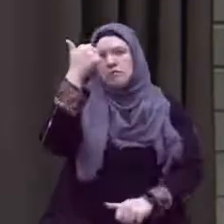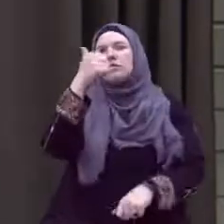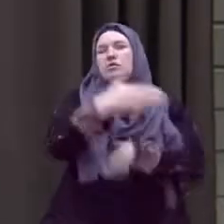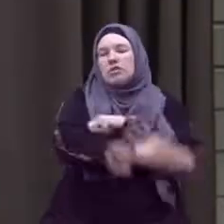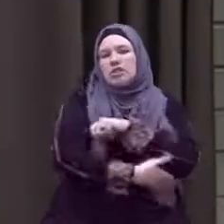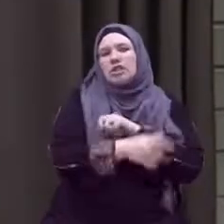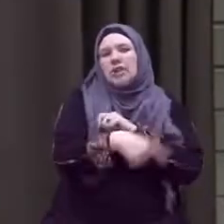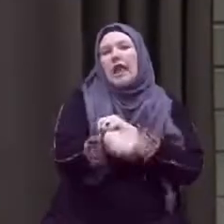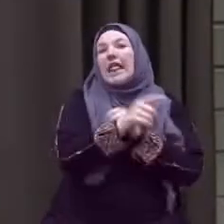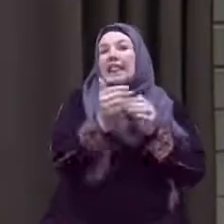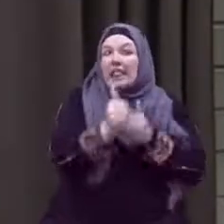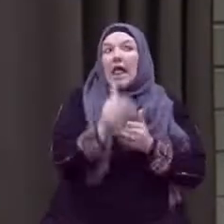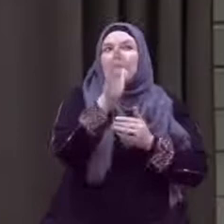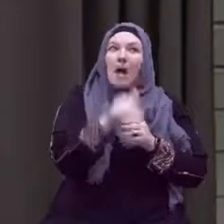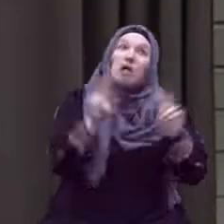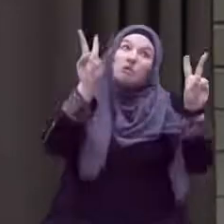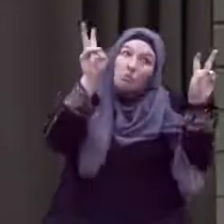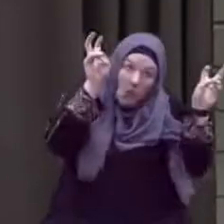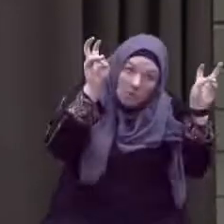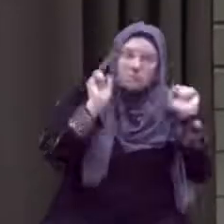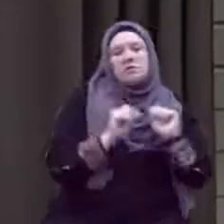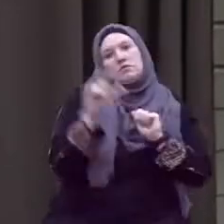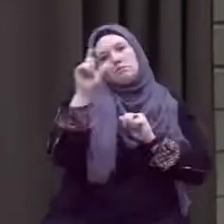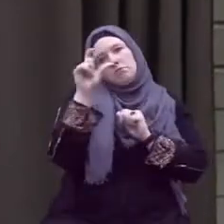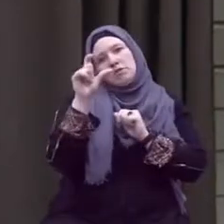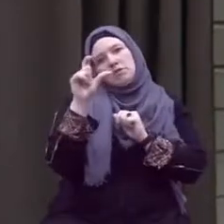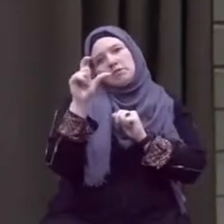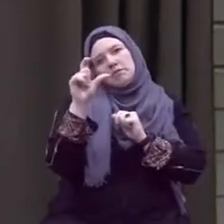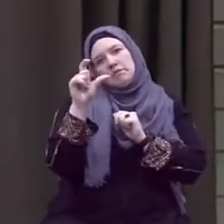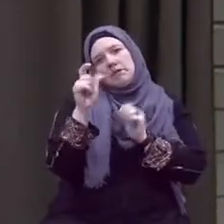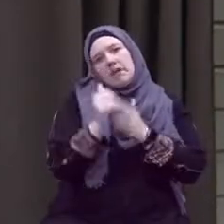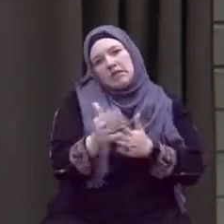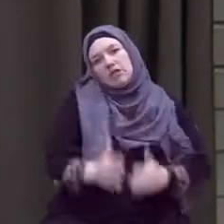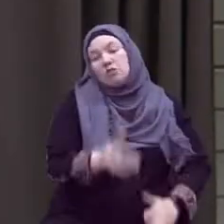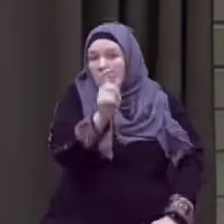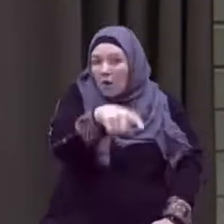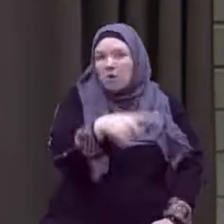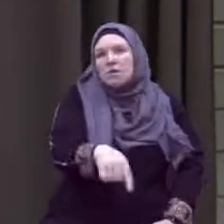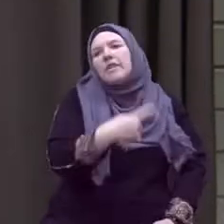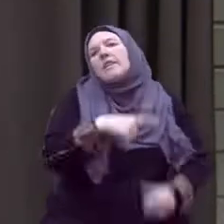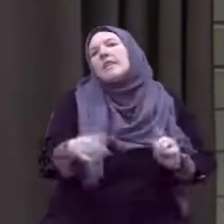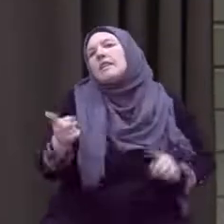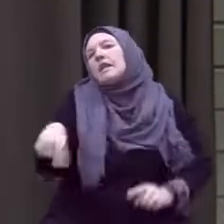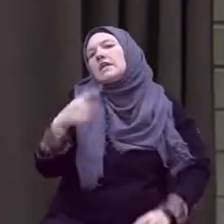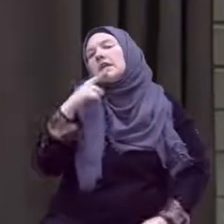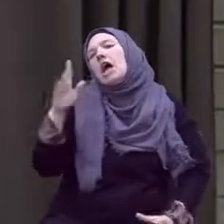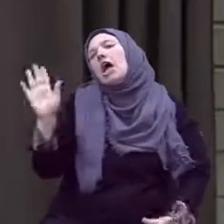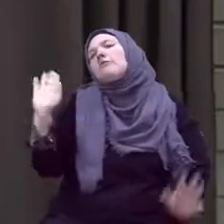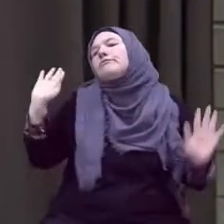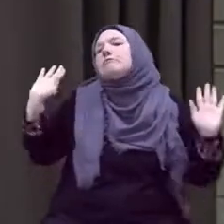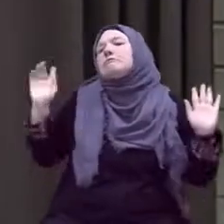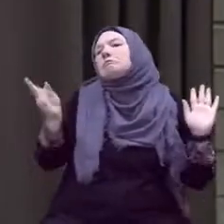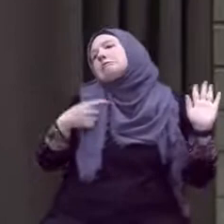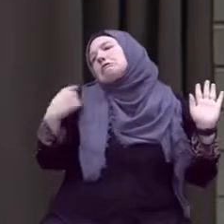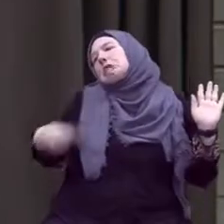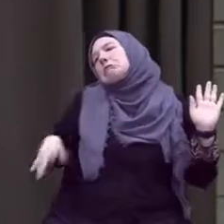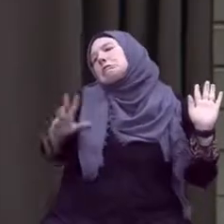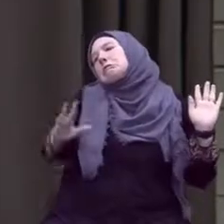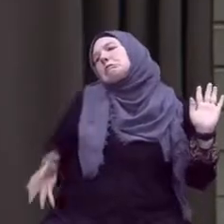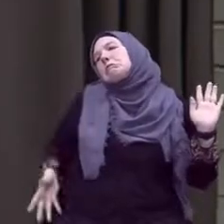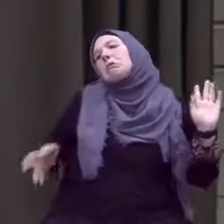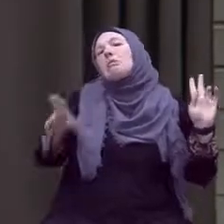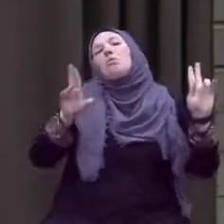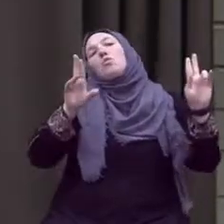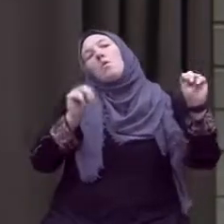nations led by supposedly Muslim leaders, they say China is good and the